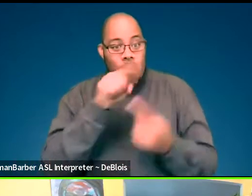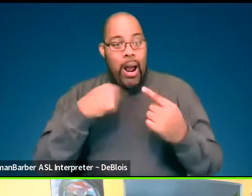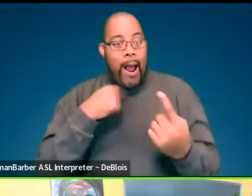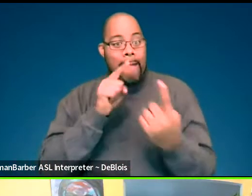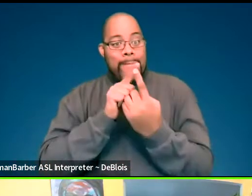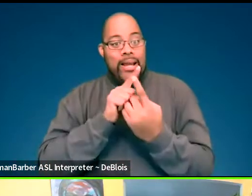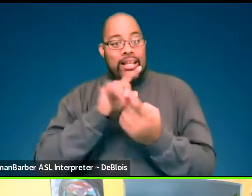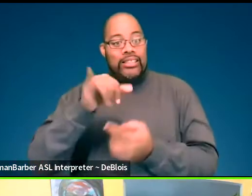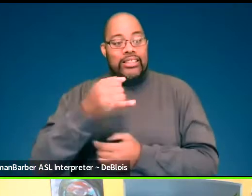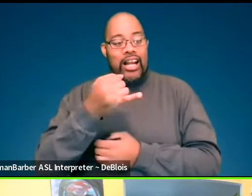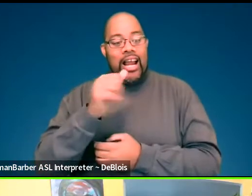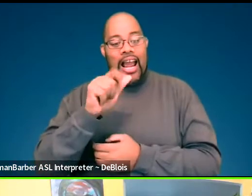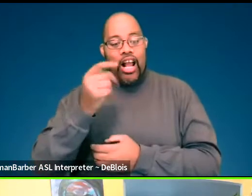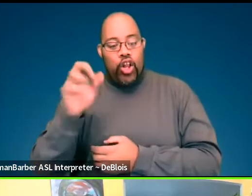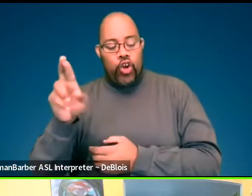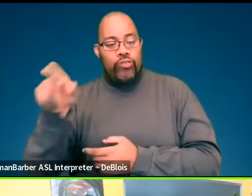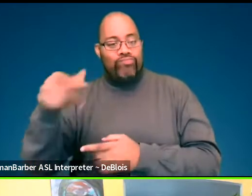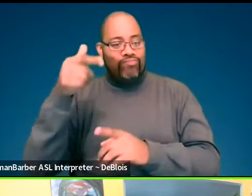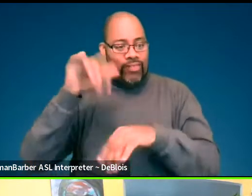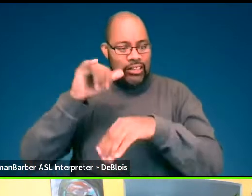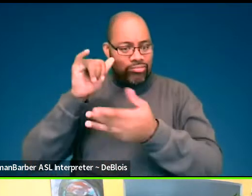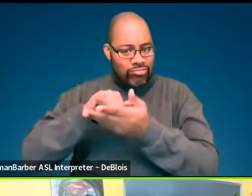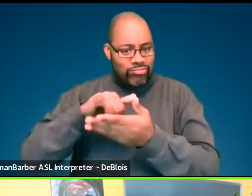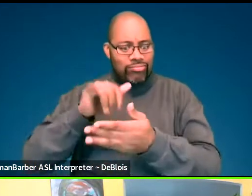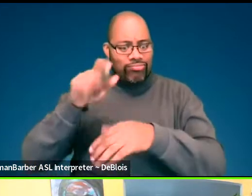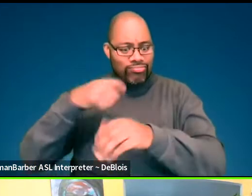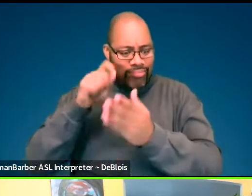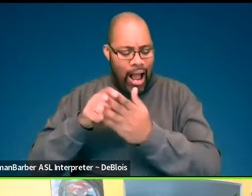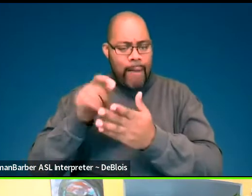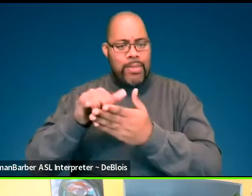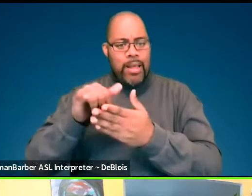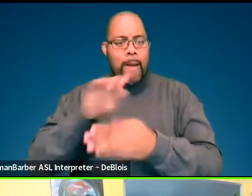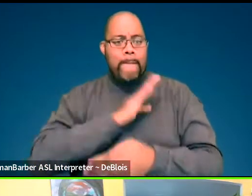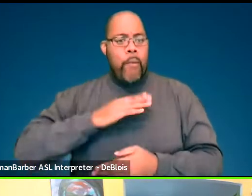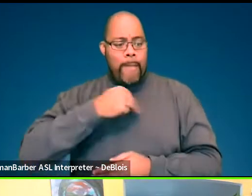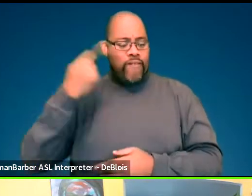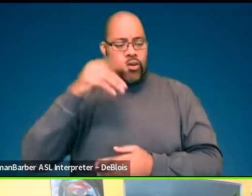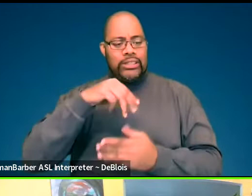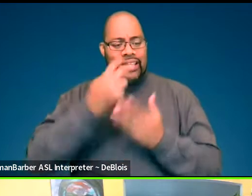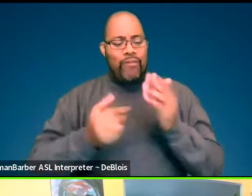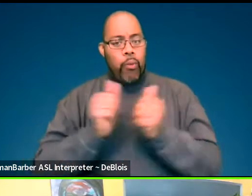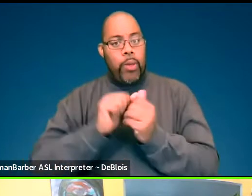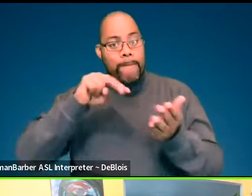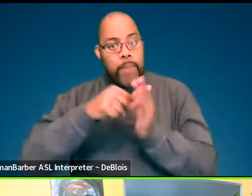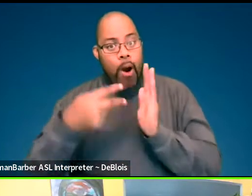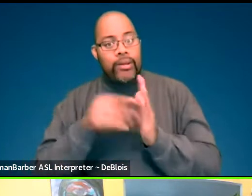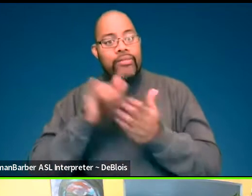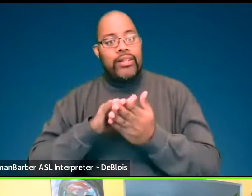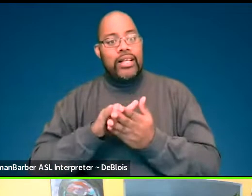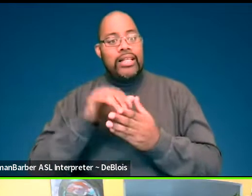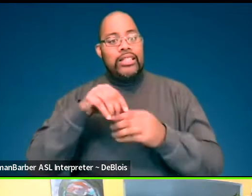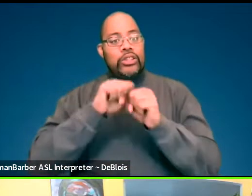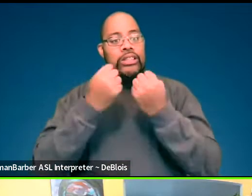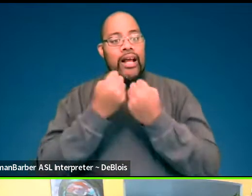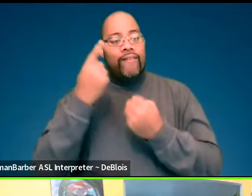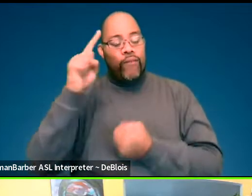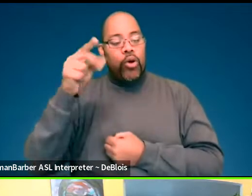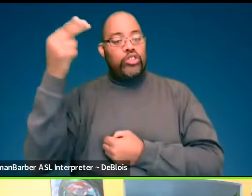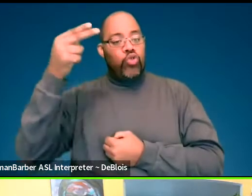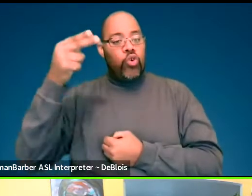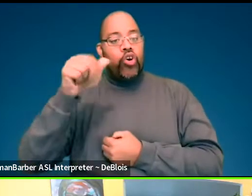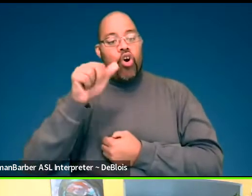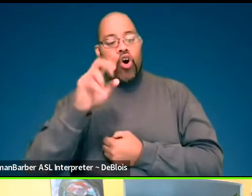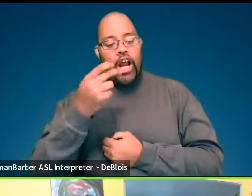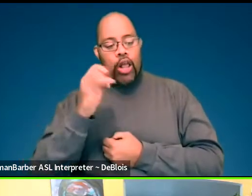Jay Hagler, who was then a board member for Diving with the Purpose, that was at the Society for Historical